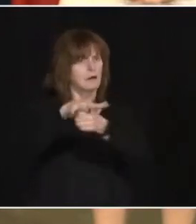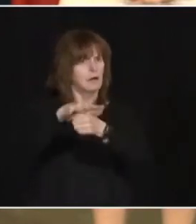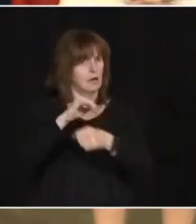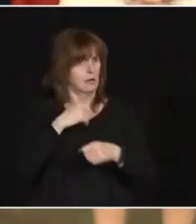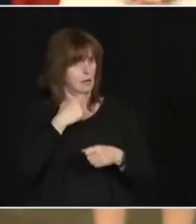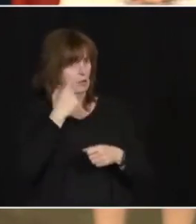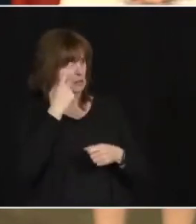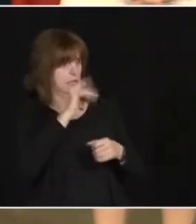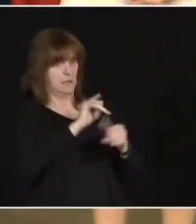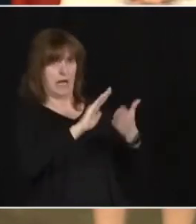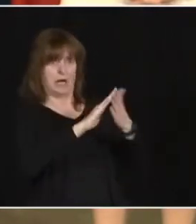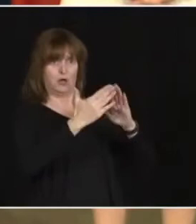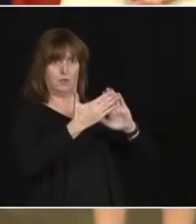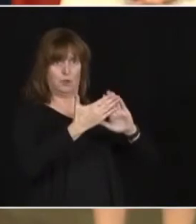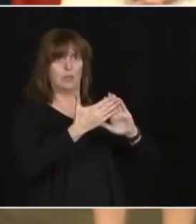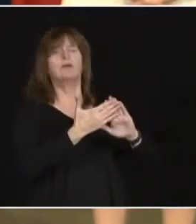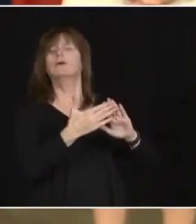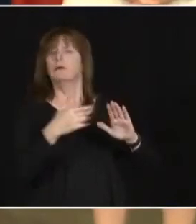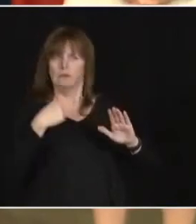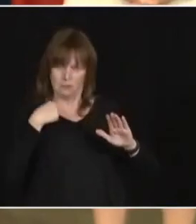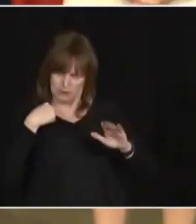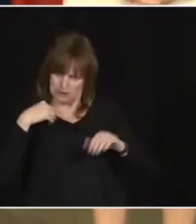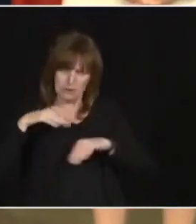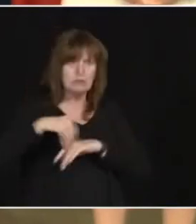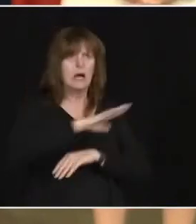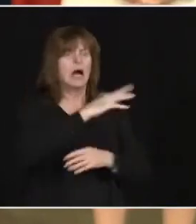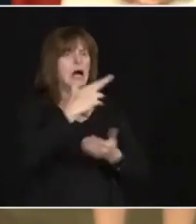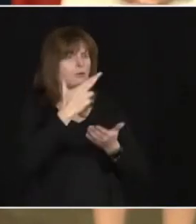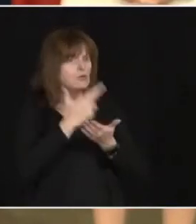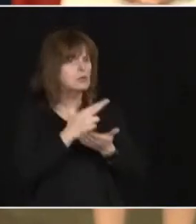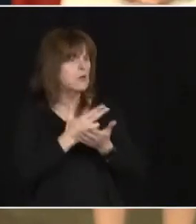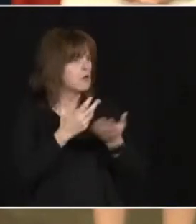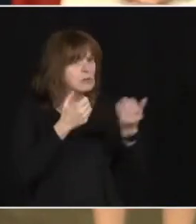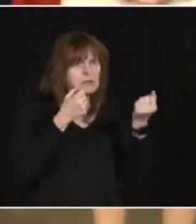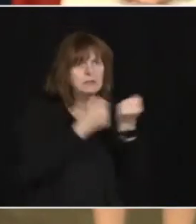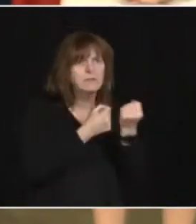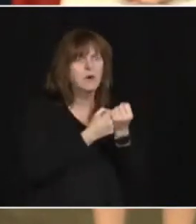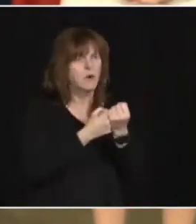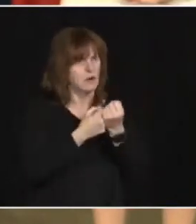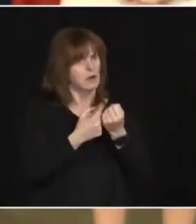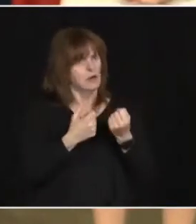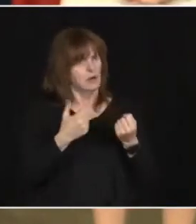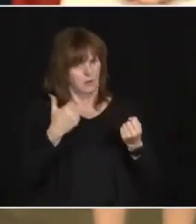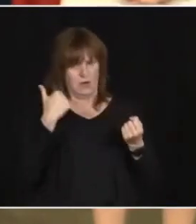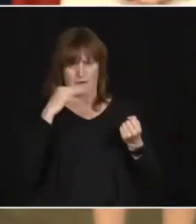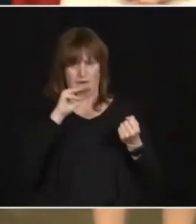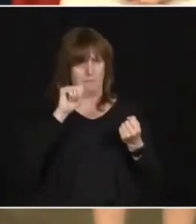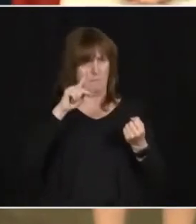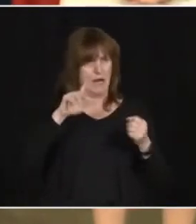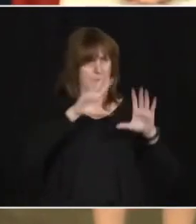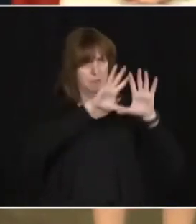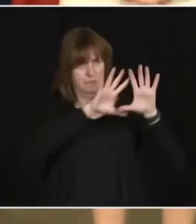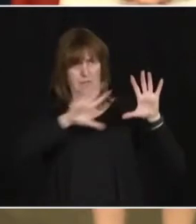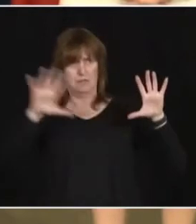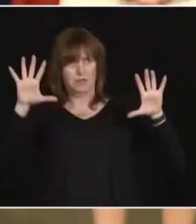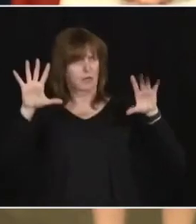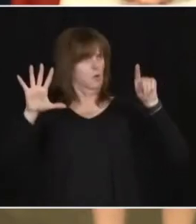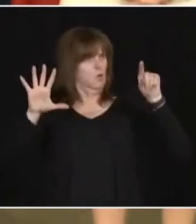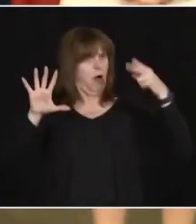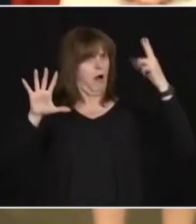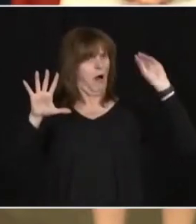simply communication. But we do have a map that shows us where some of the hot spots are throughout the